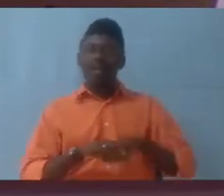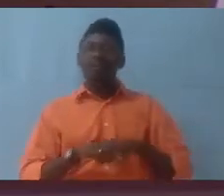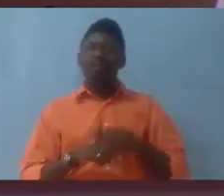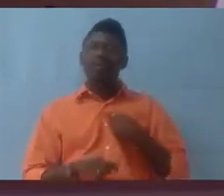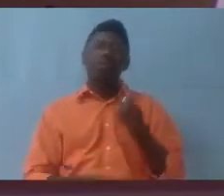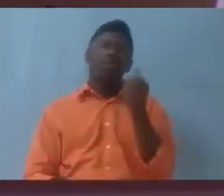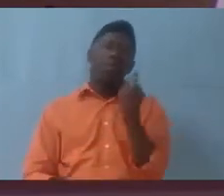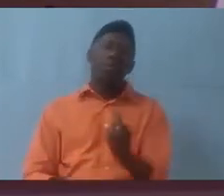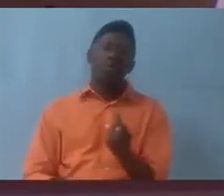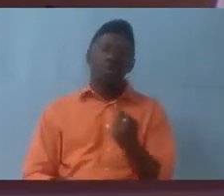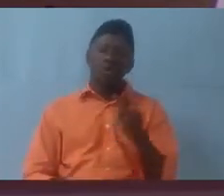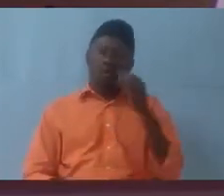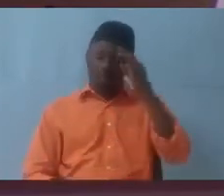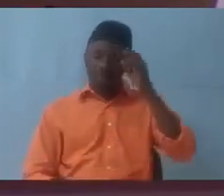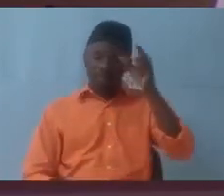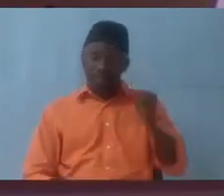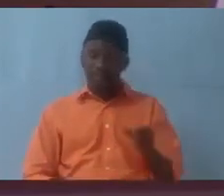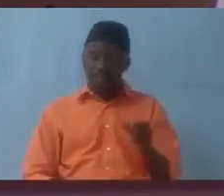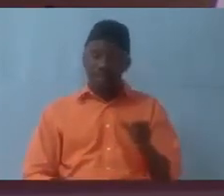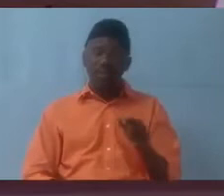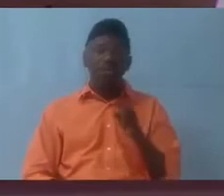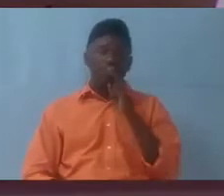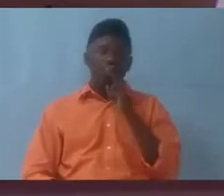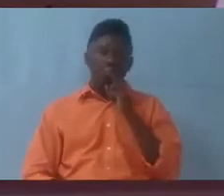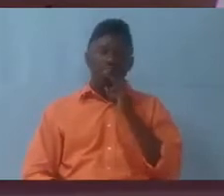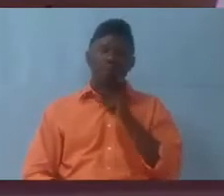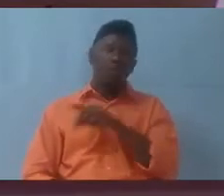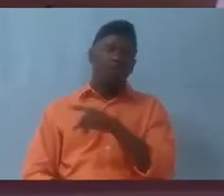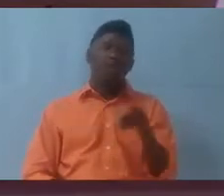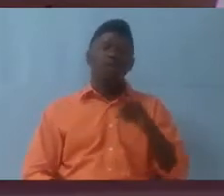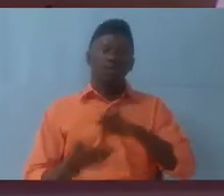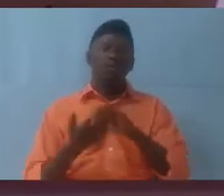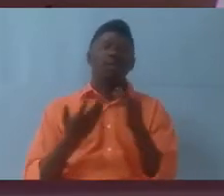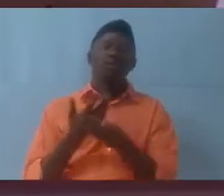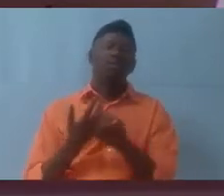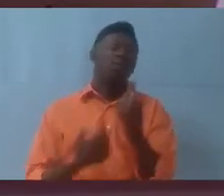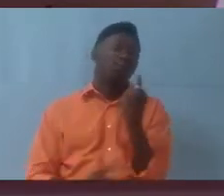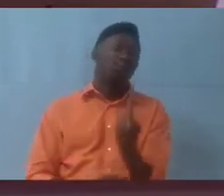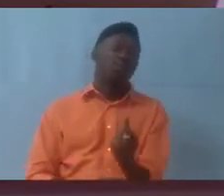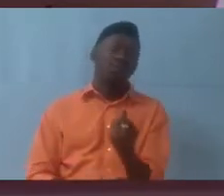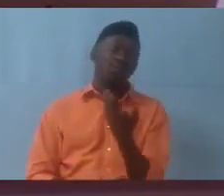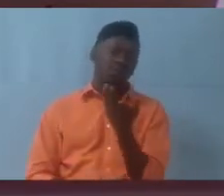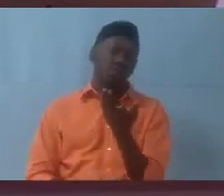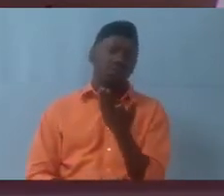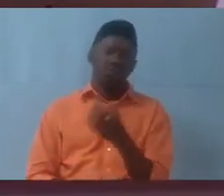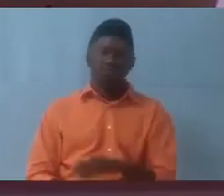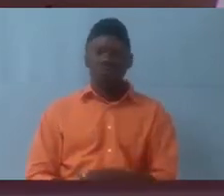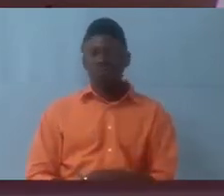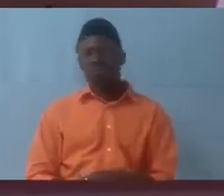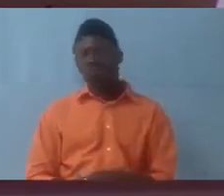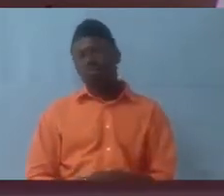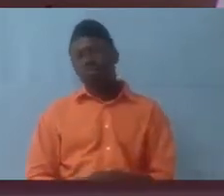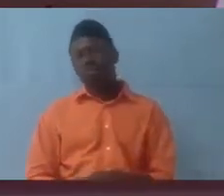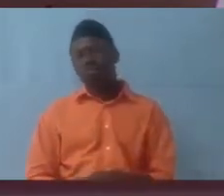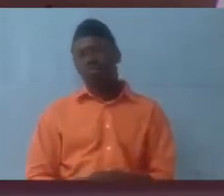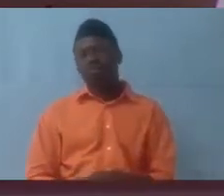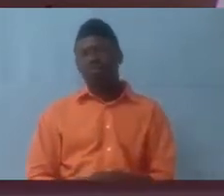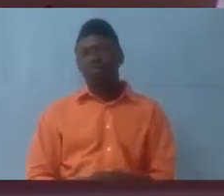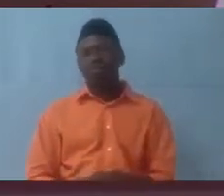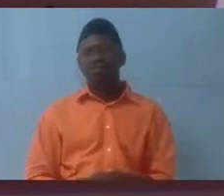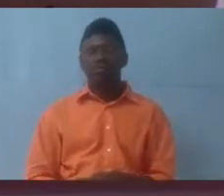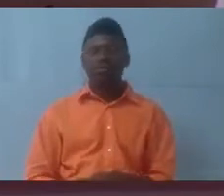only magistrate who was transferred. Way leral nga ko nak ne yow kenn rek yaayo magistrate bi nga xamne toxalon nañ la ci anam